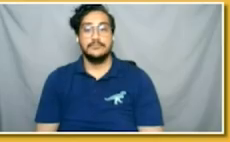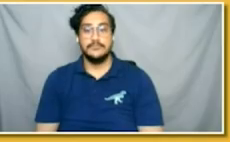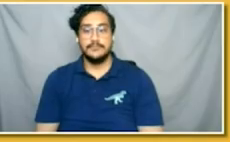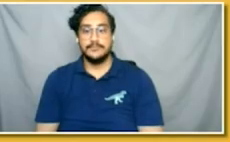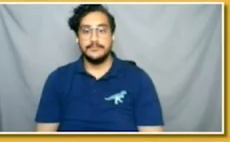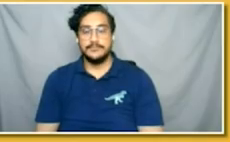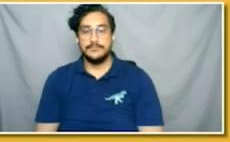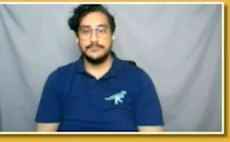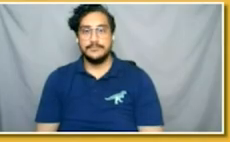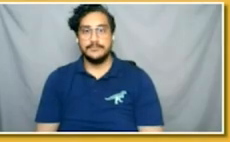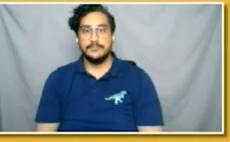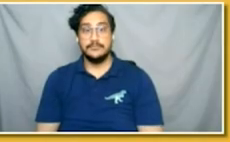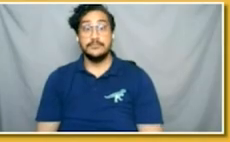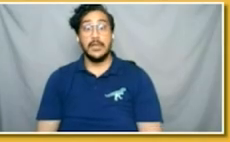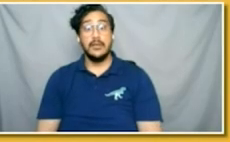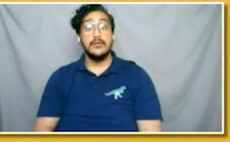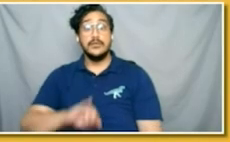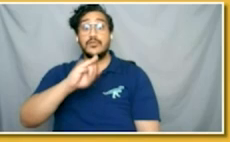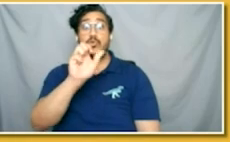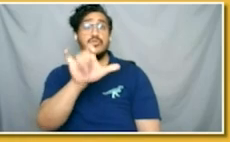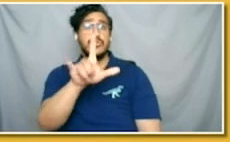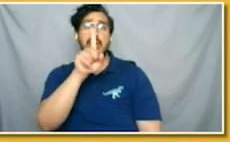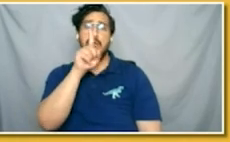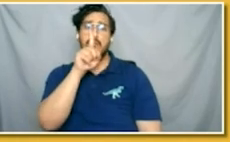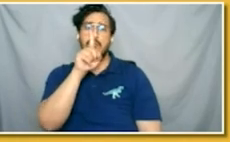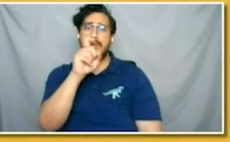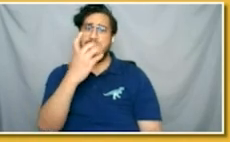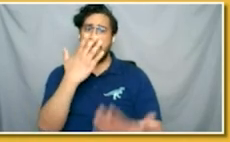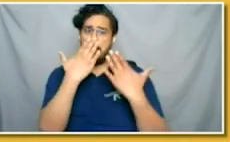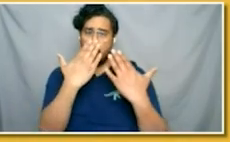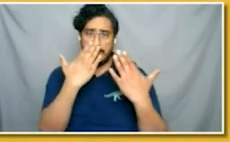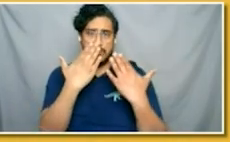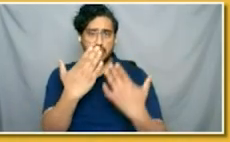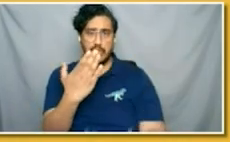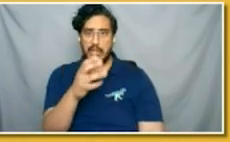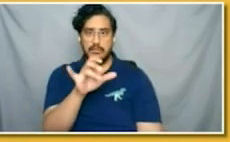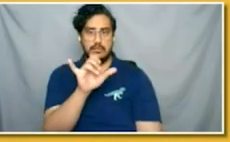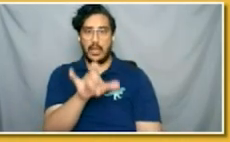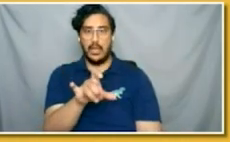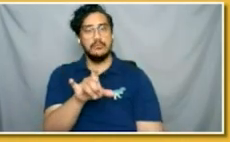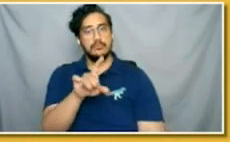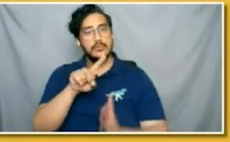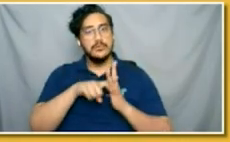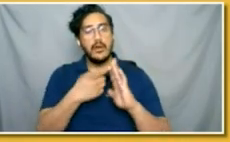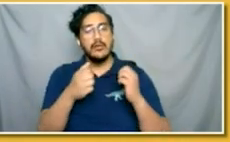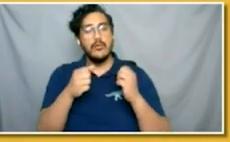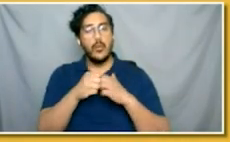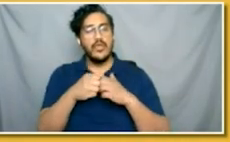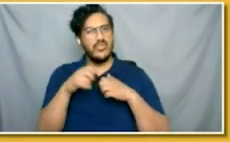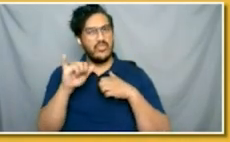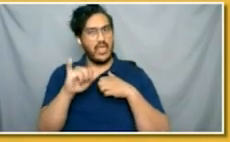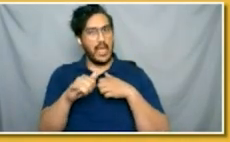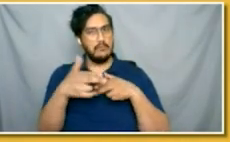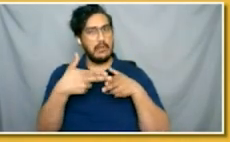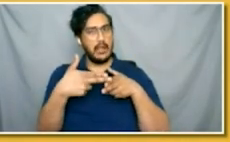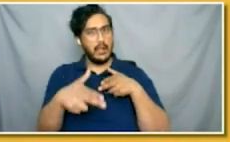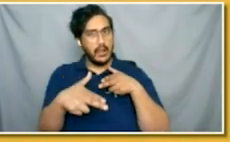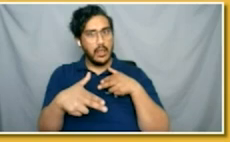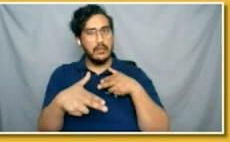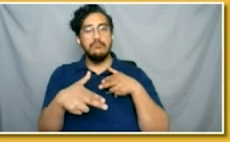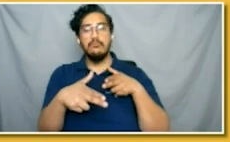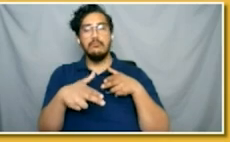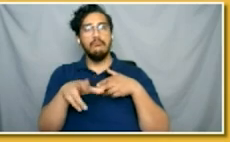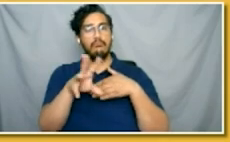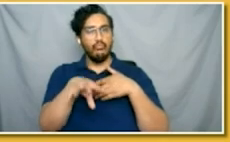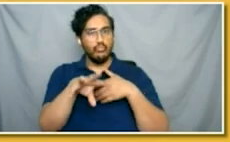So, Jay, I really appreciate that. You know, we started with a clip that was really talking about the Postal Service as a community,